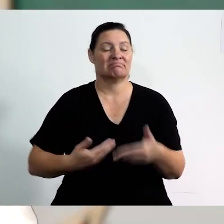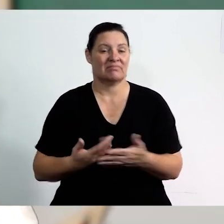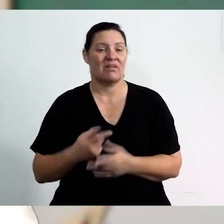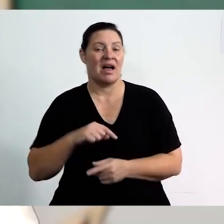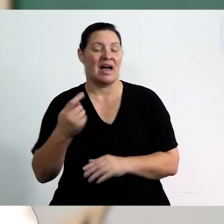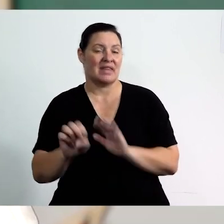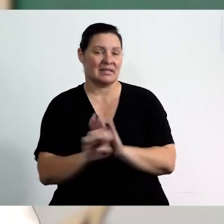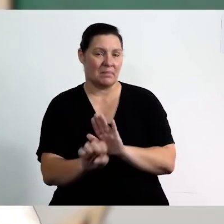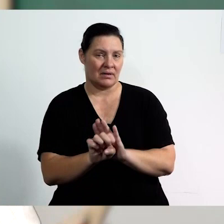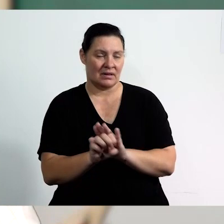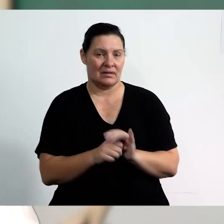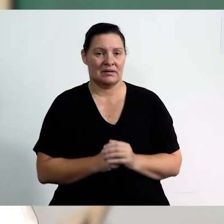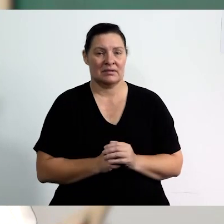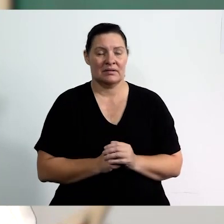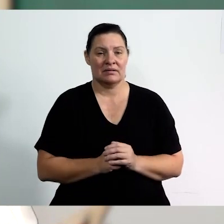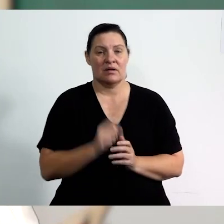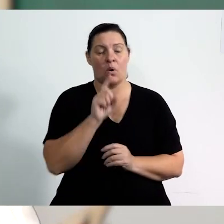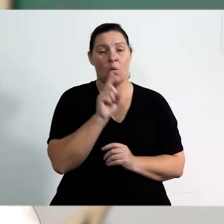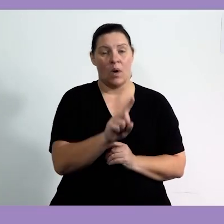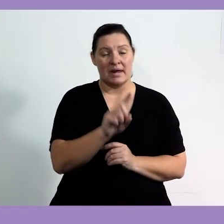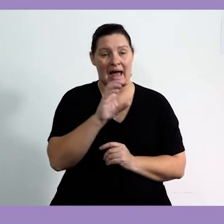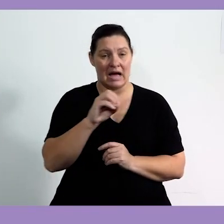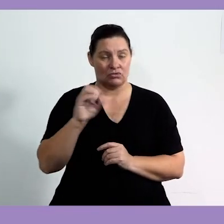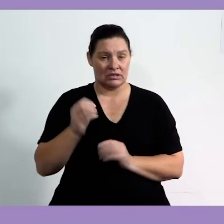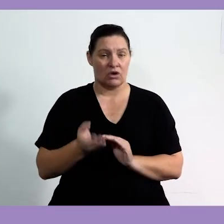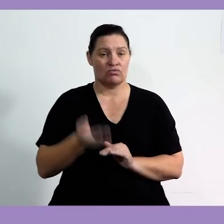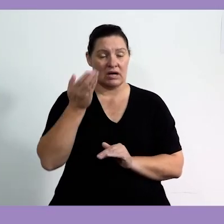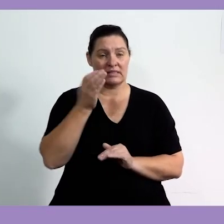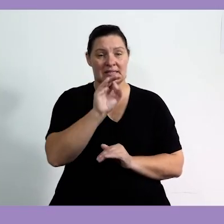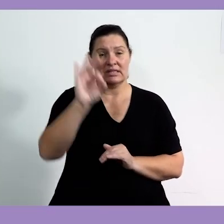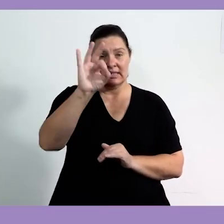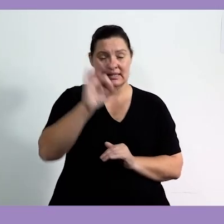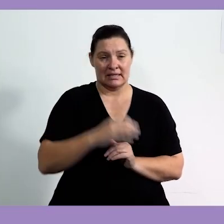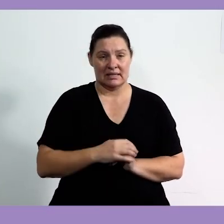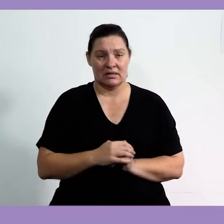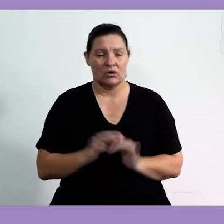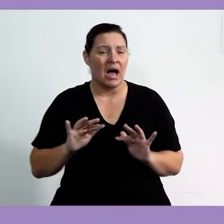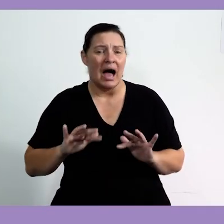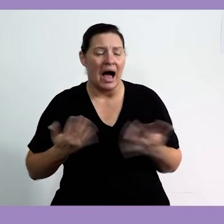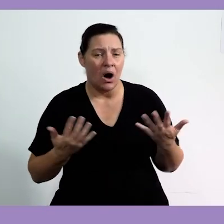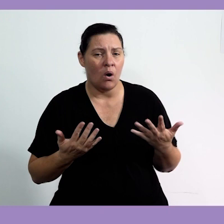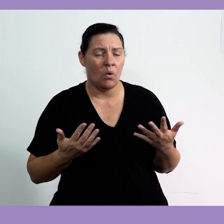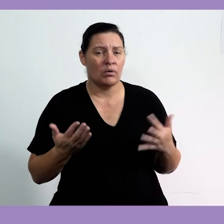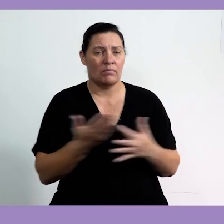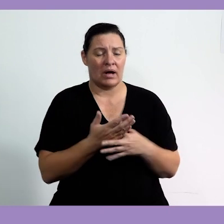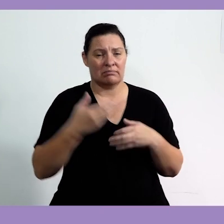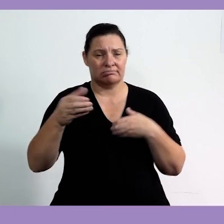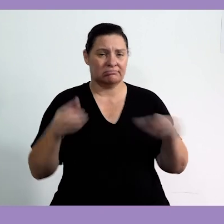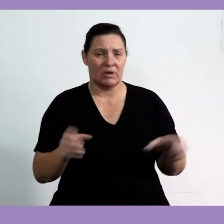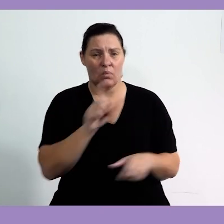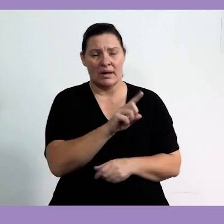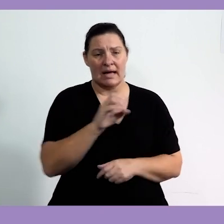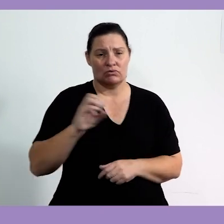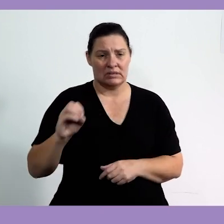on to our next example, and that is 100 raised to the exponent 3. So how are we going to break